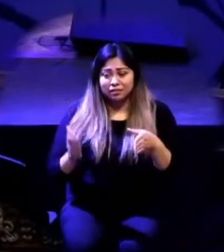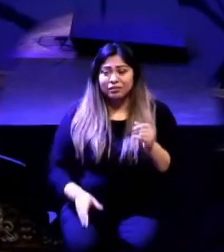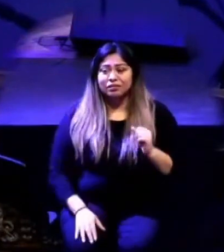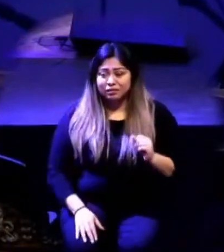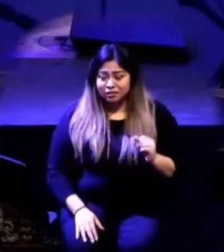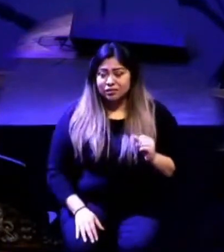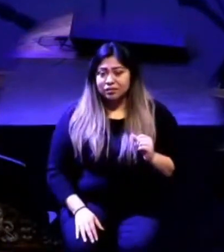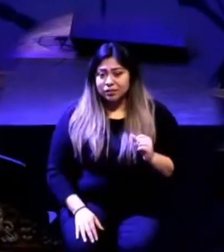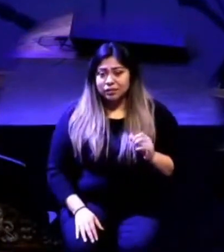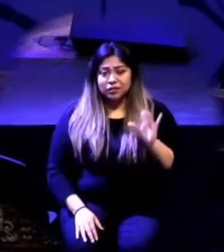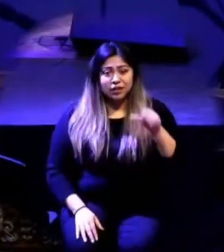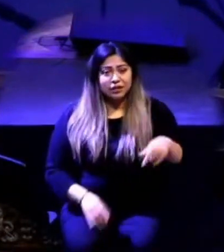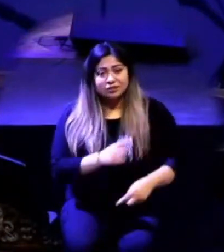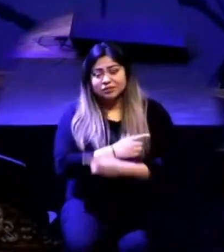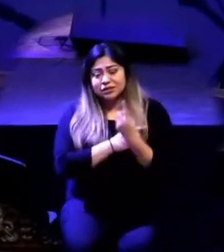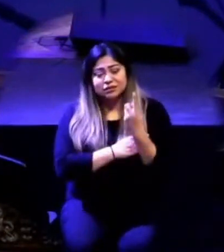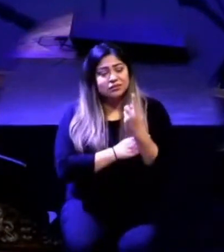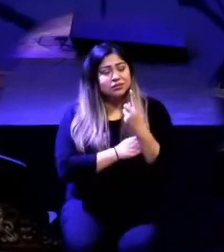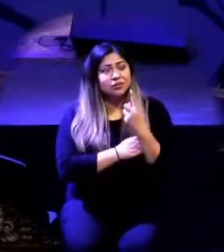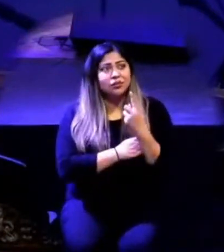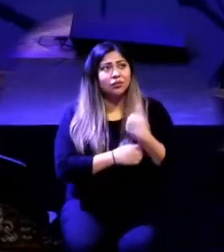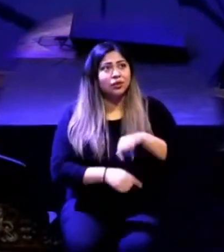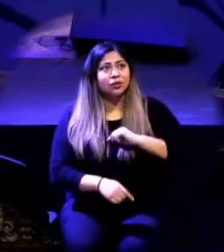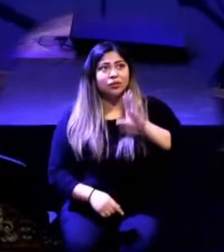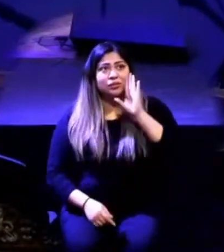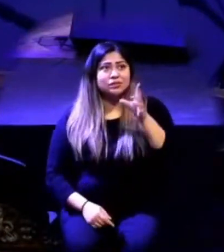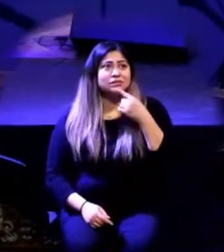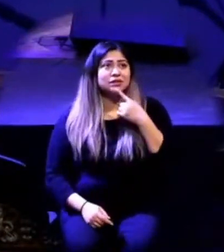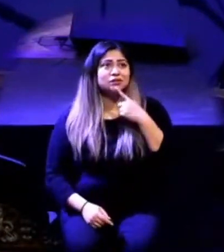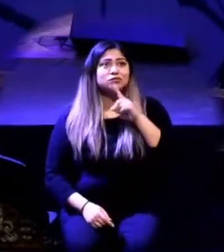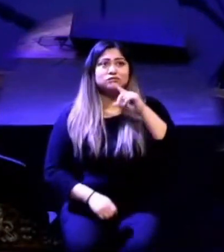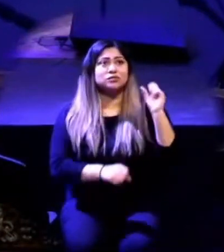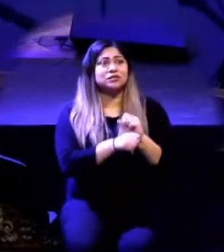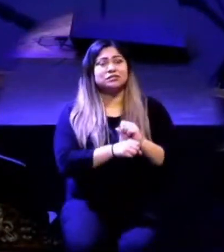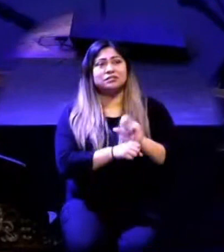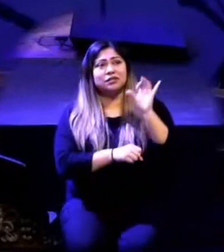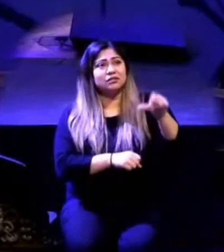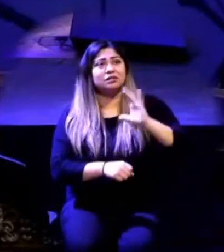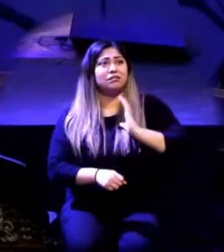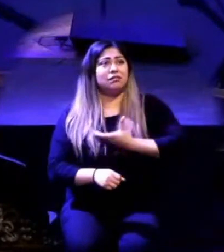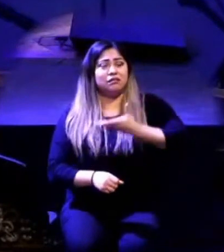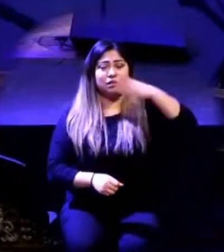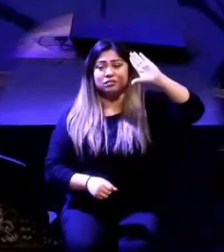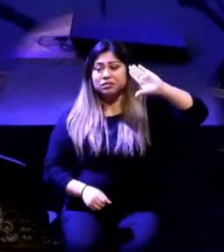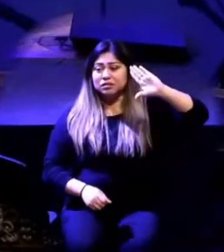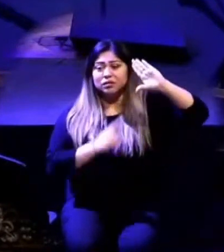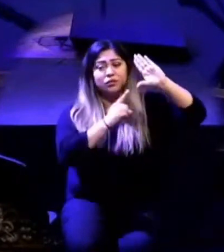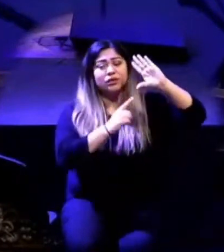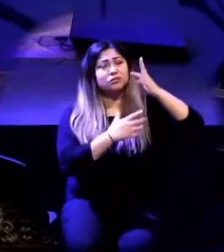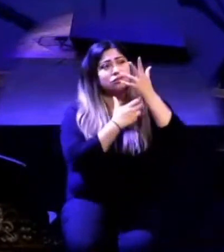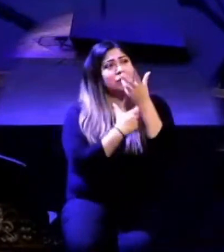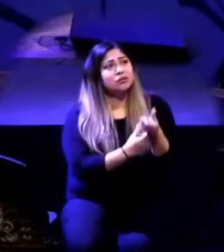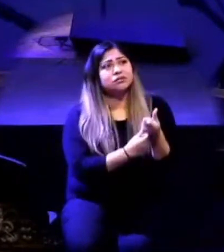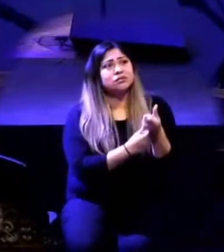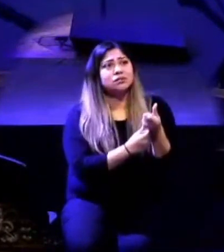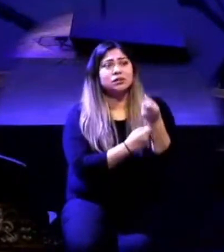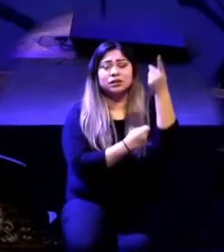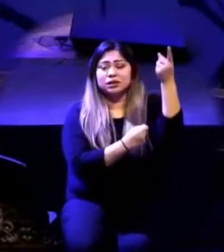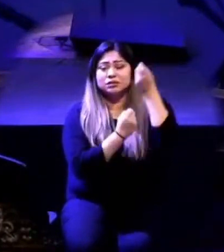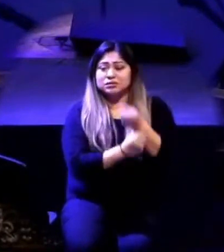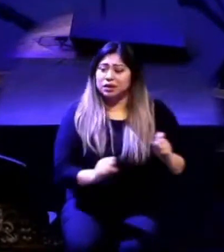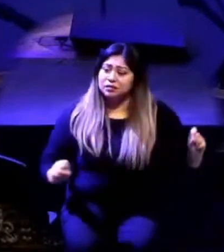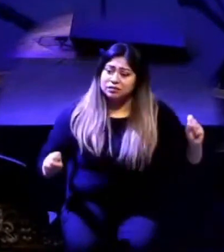say, surely this is our God. We trusted in him, and he saved us. This is the Lord. We trusted in